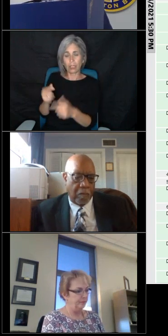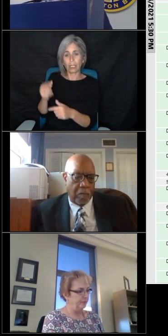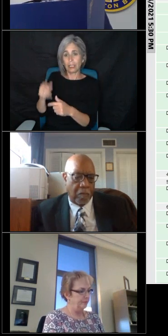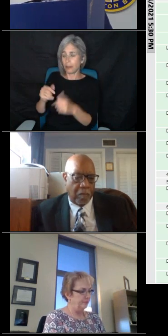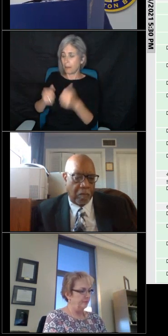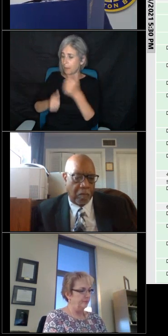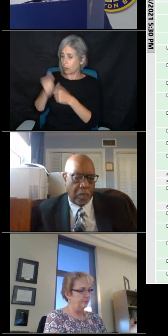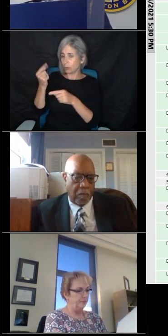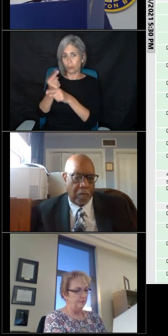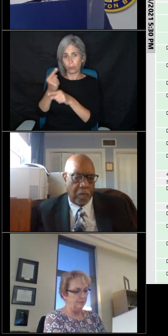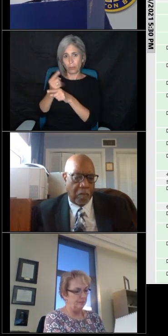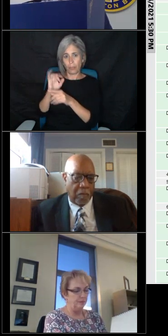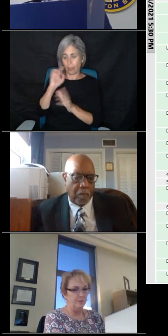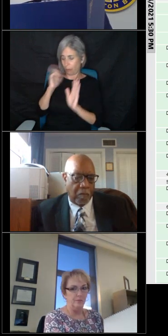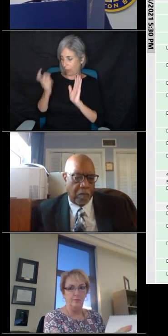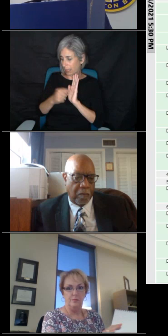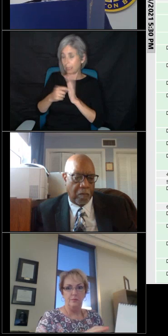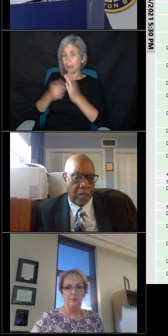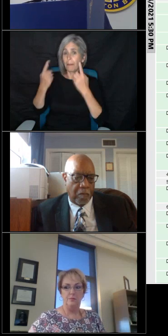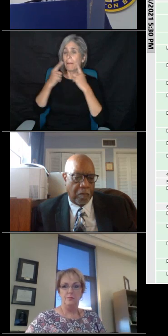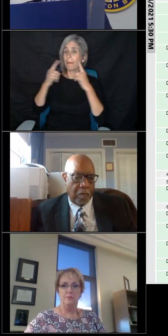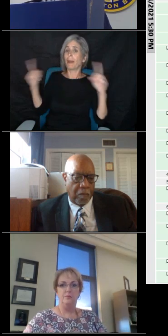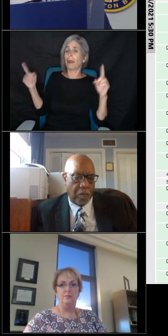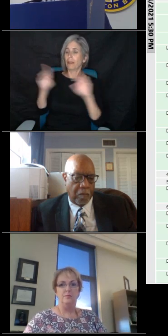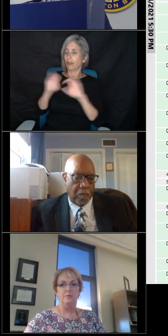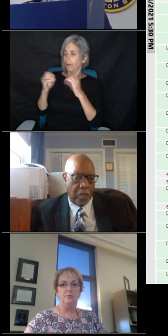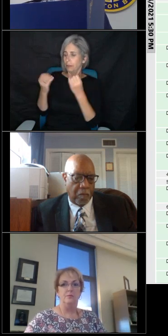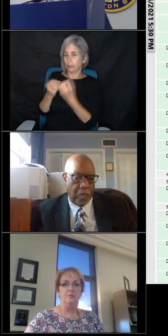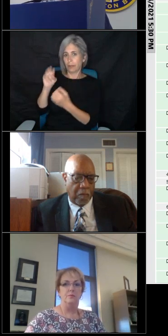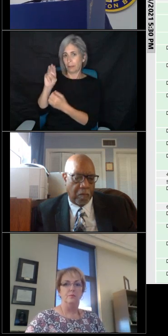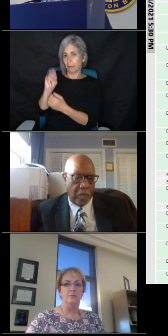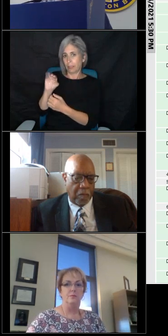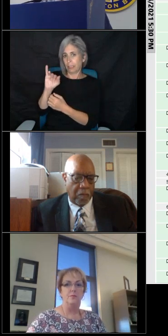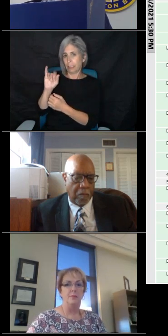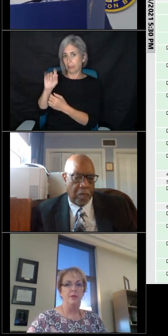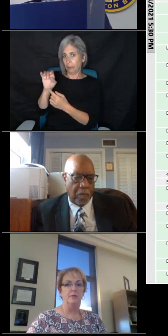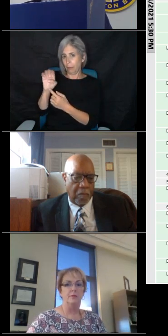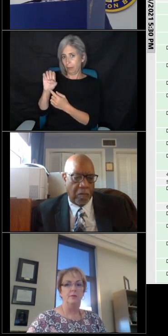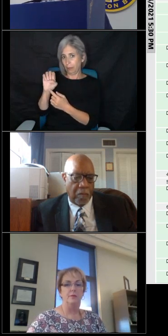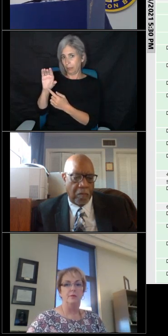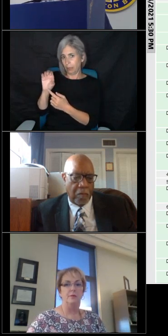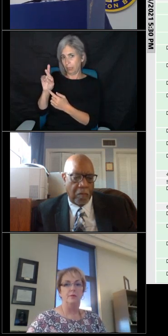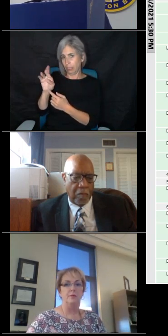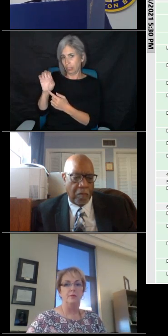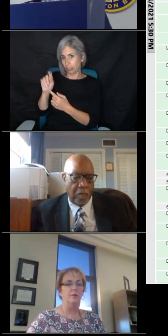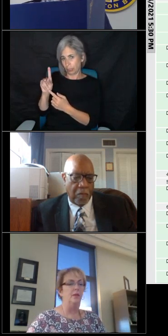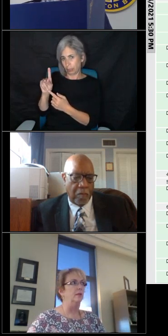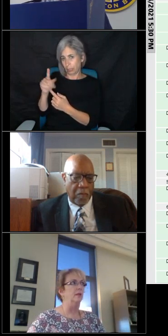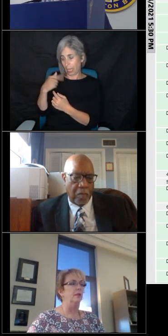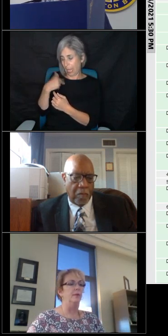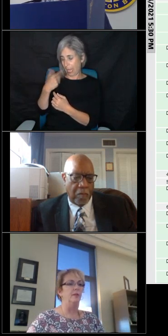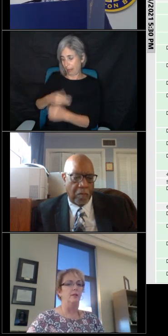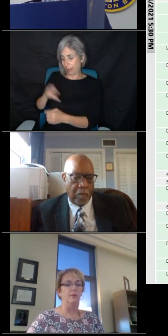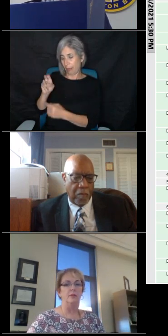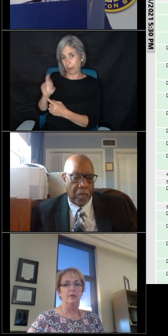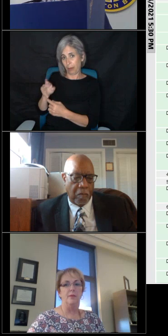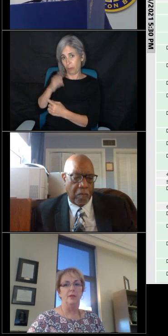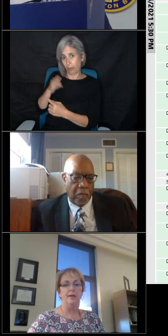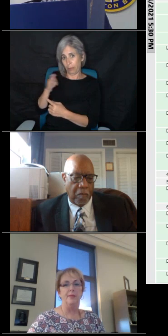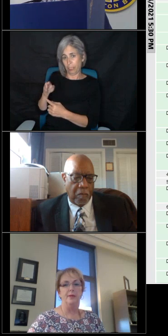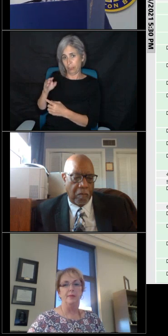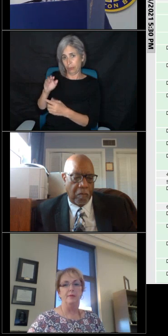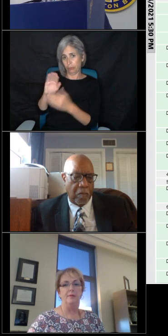most appropriate that we recognize the accomplishments of the office of the municipal clerk. Now therefore, I, Stephen B. Grant, Mayor of the City of Boynton Beach, Florida,